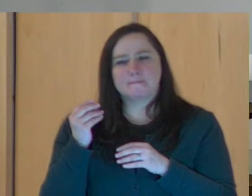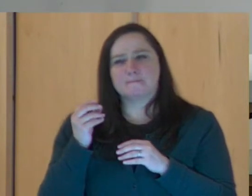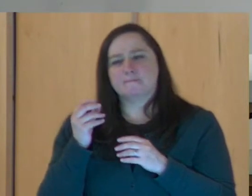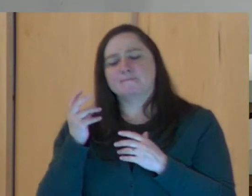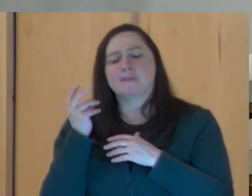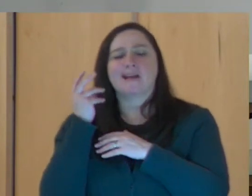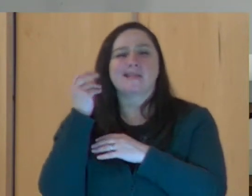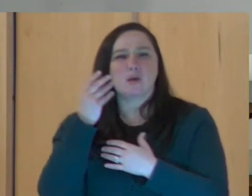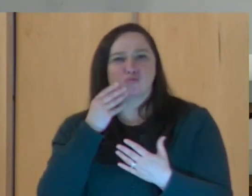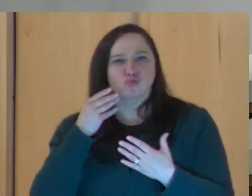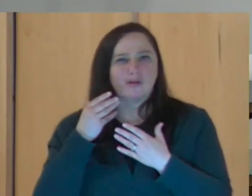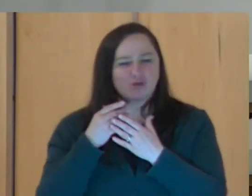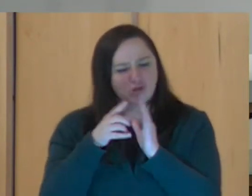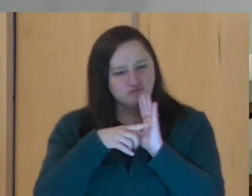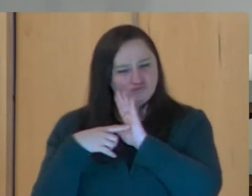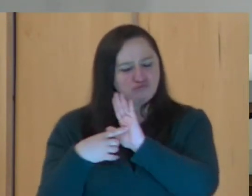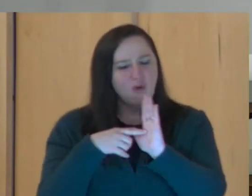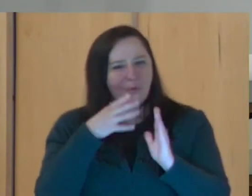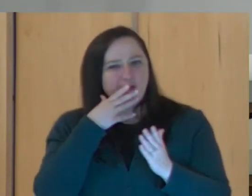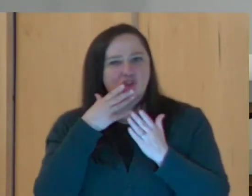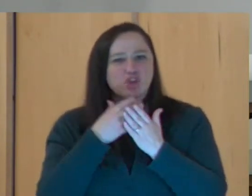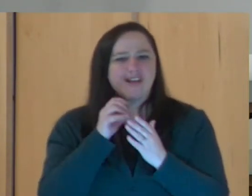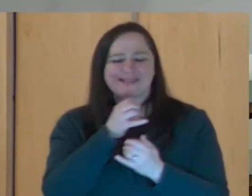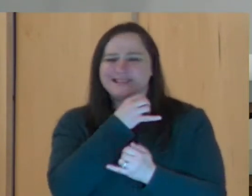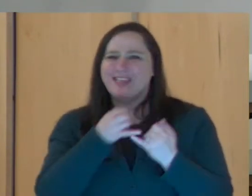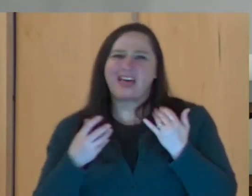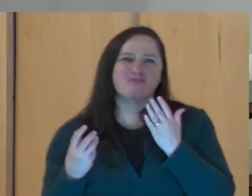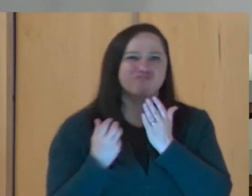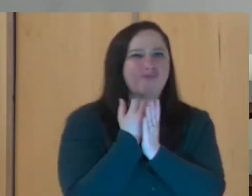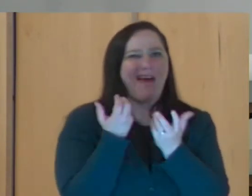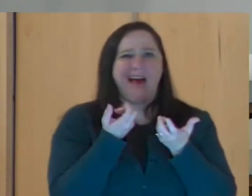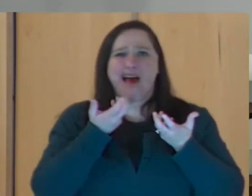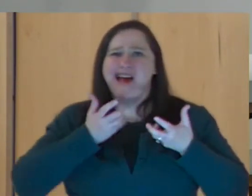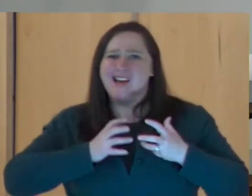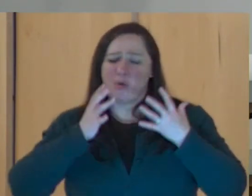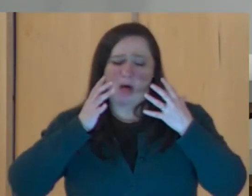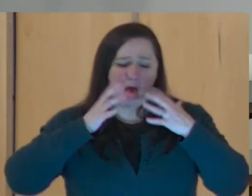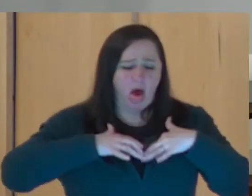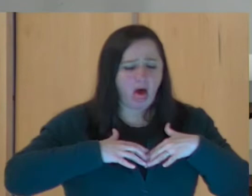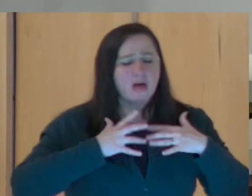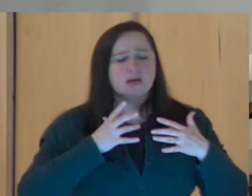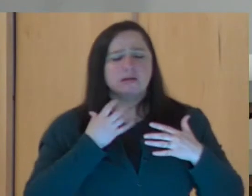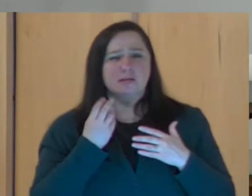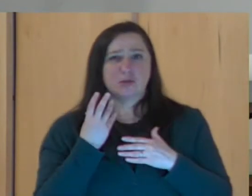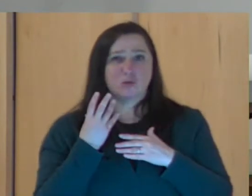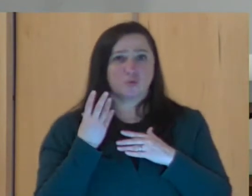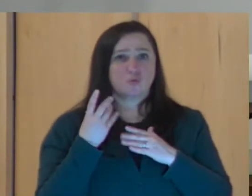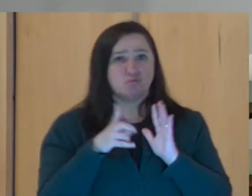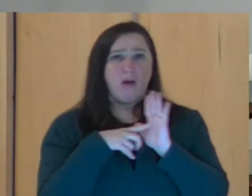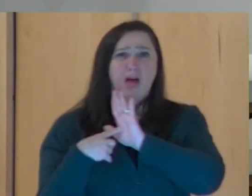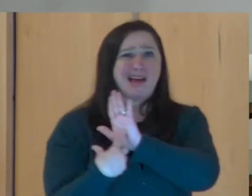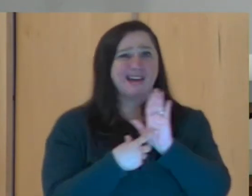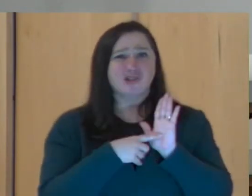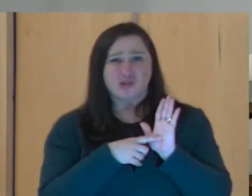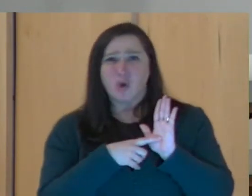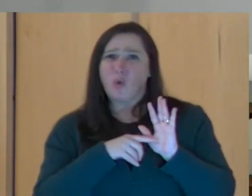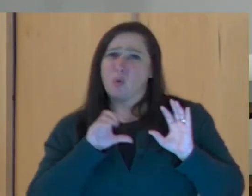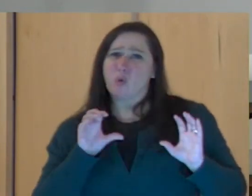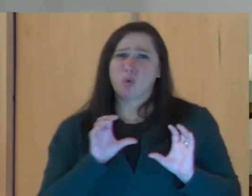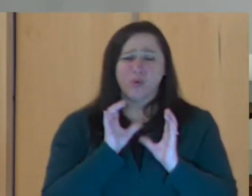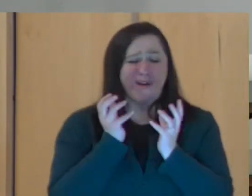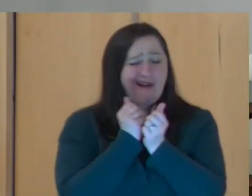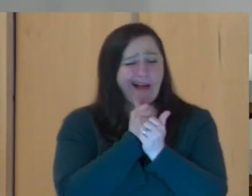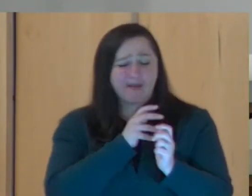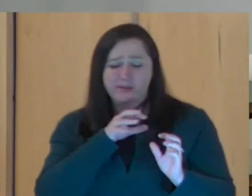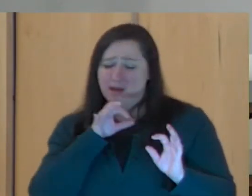try to keep everything together, that I don't want everything to fall apart, so on the outside, I will try my hardest to make